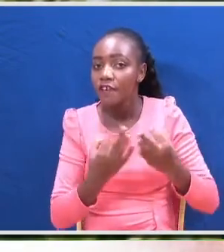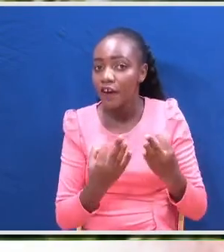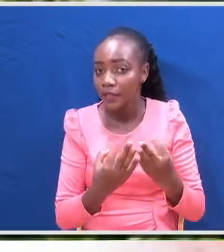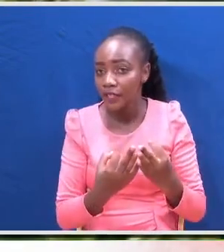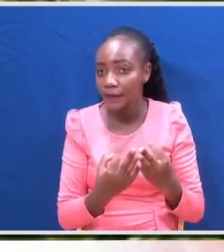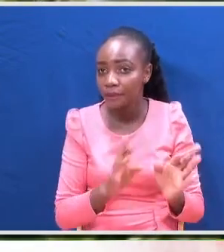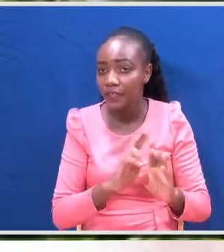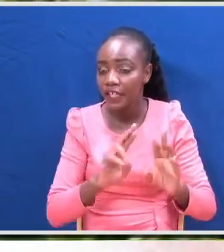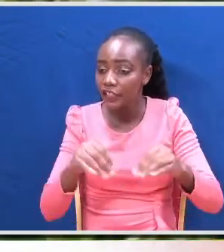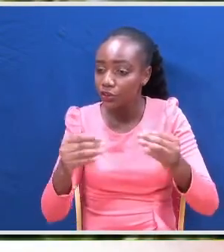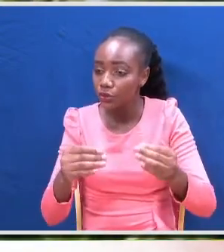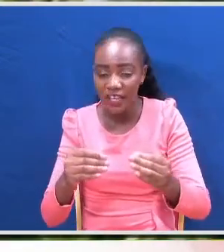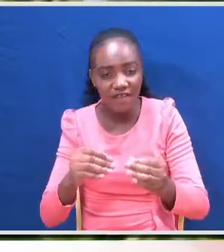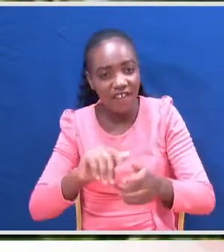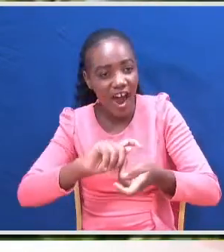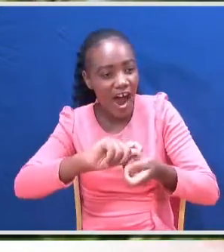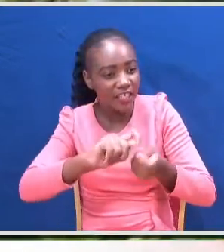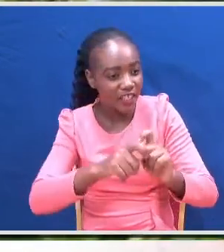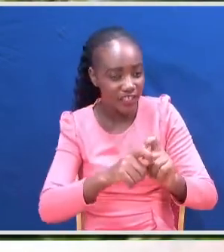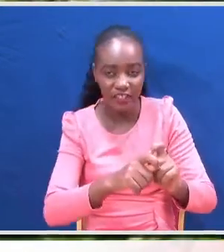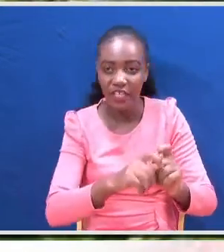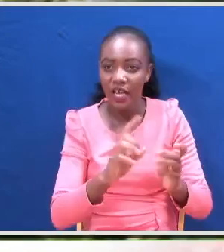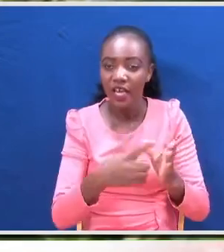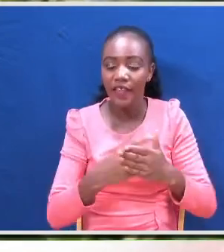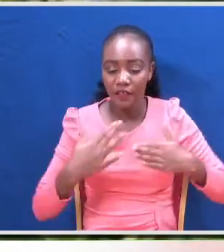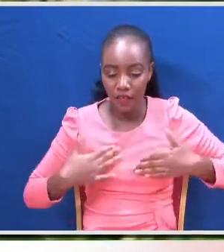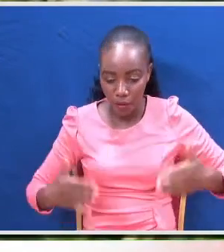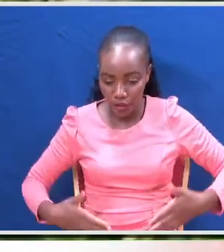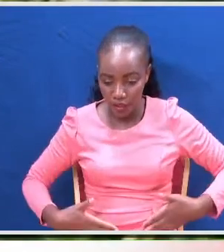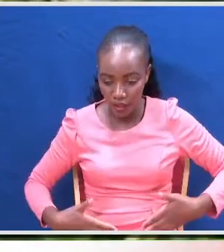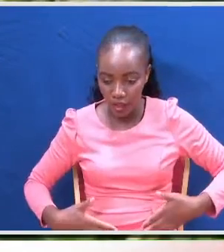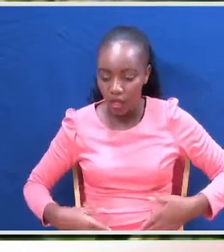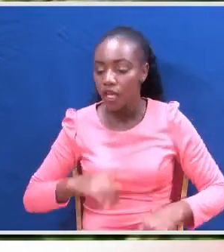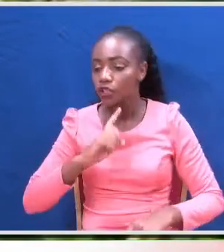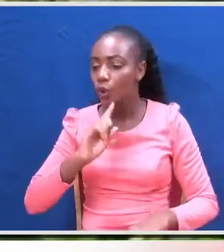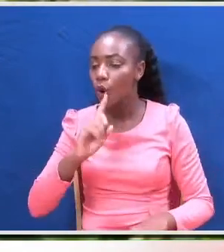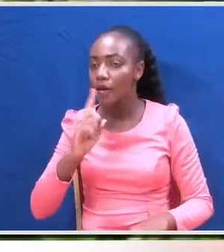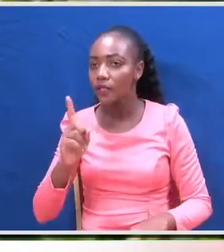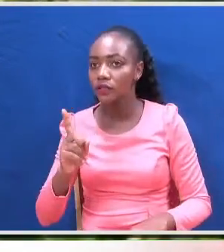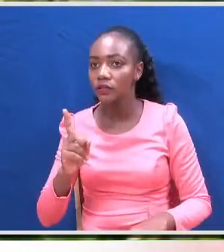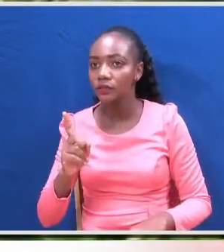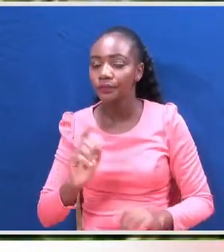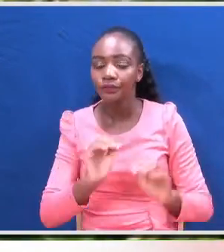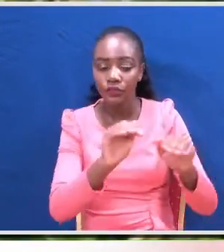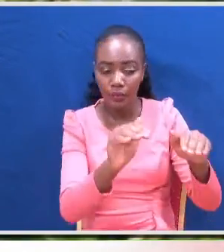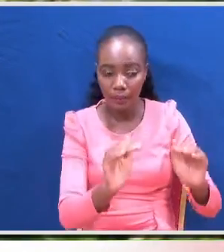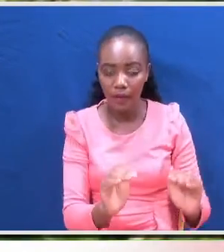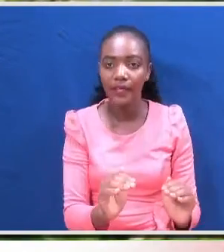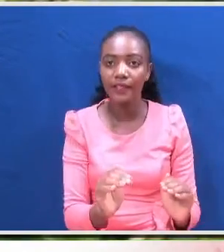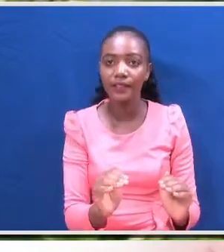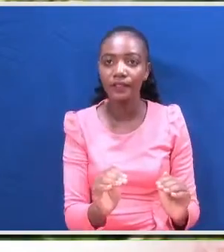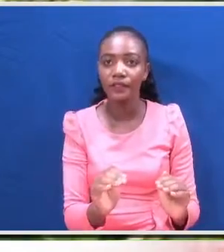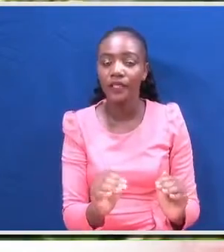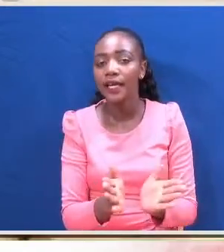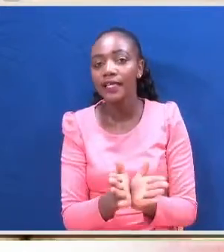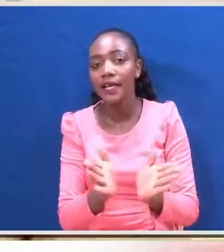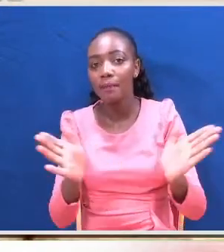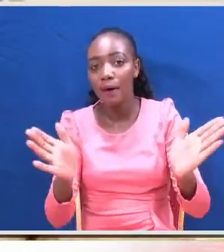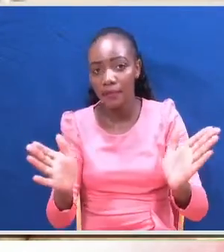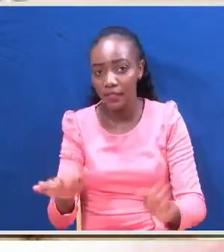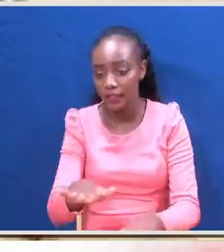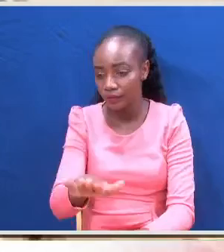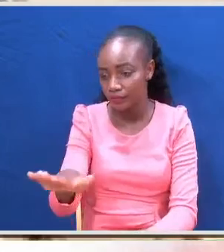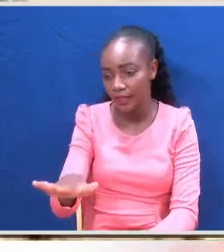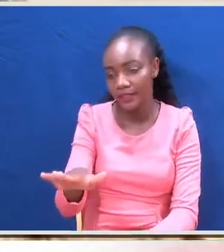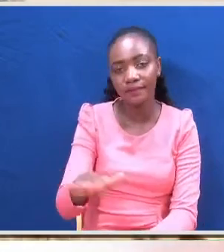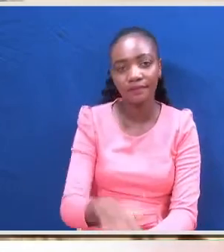willing to provide an alternative place, then the body has been directed that it be buried in a public cemetery.